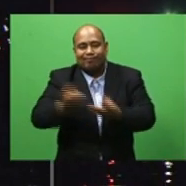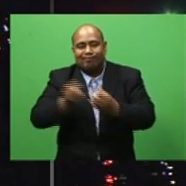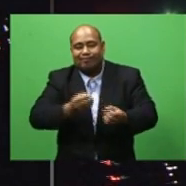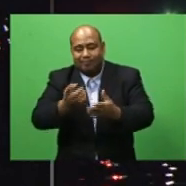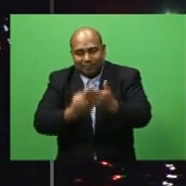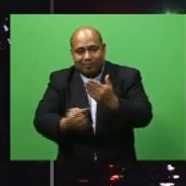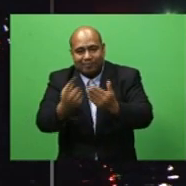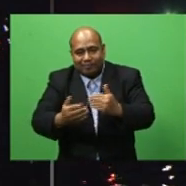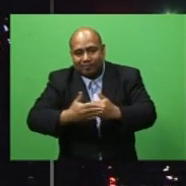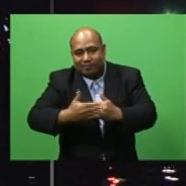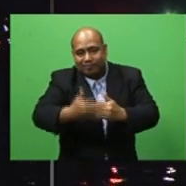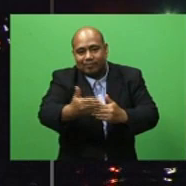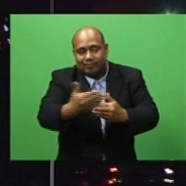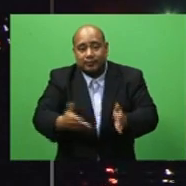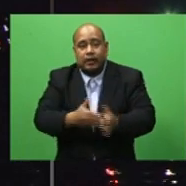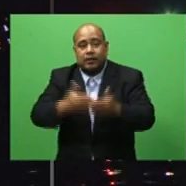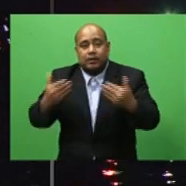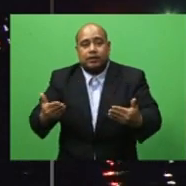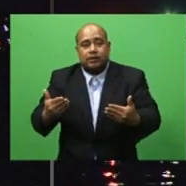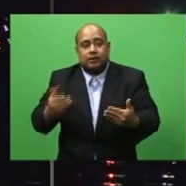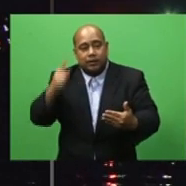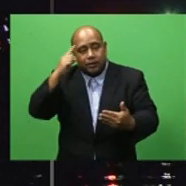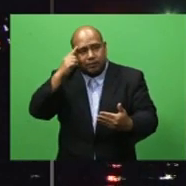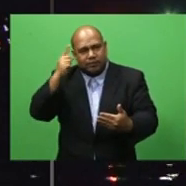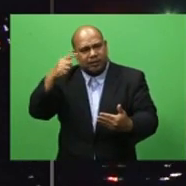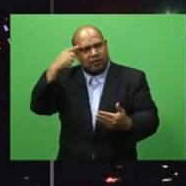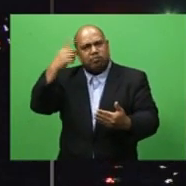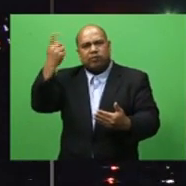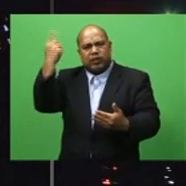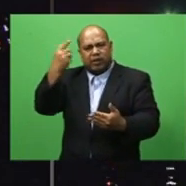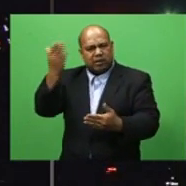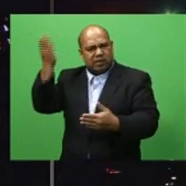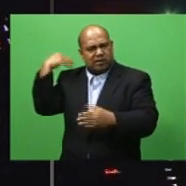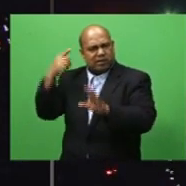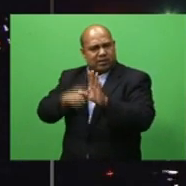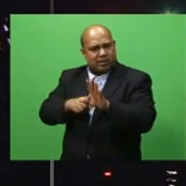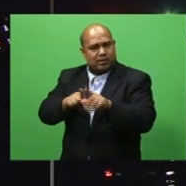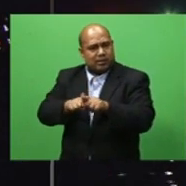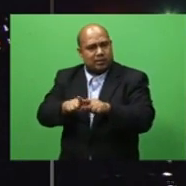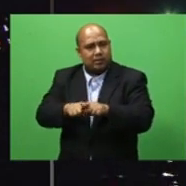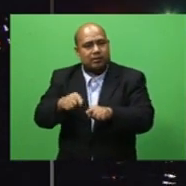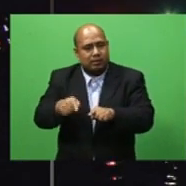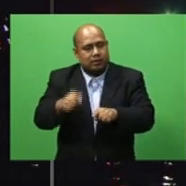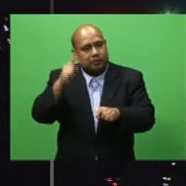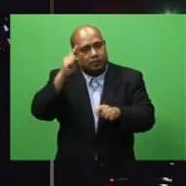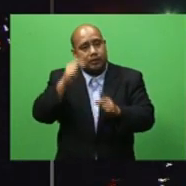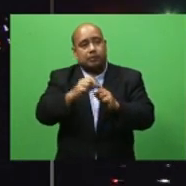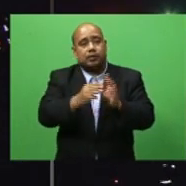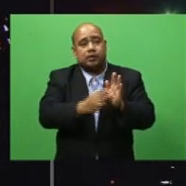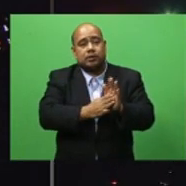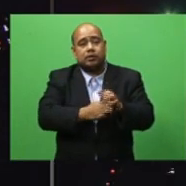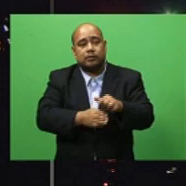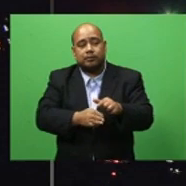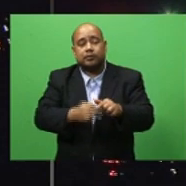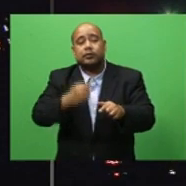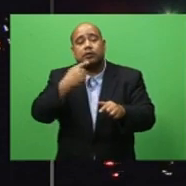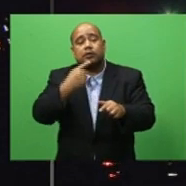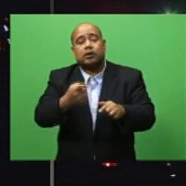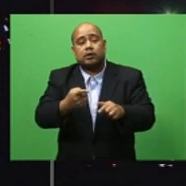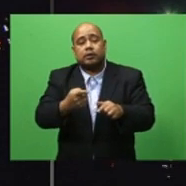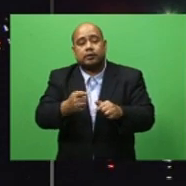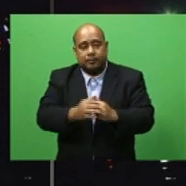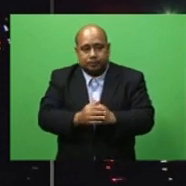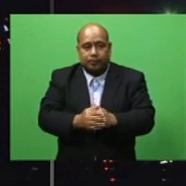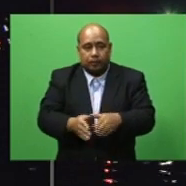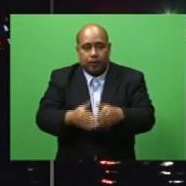assessments were duped by consultants in the last year. Permanent Secretary for Environment Joshua Wycliffe says the consultants were hired to carry